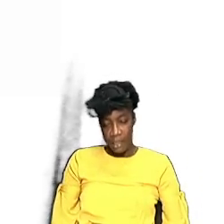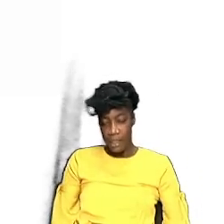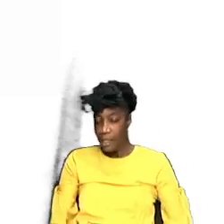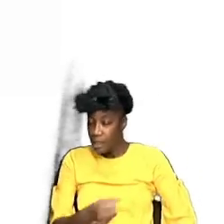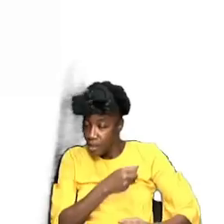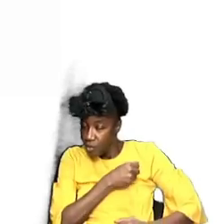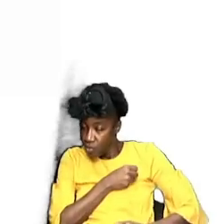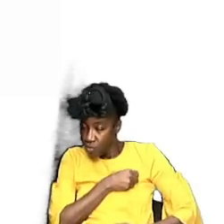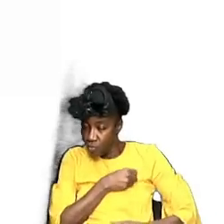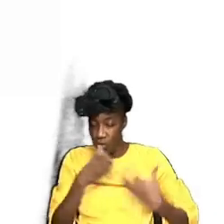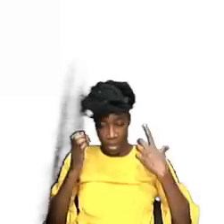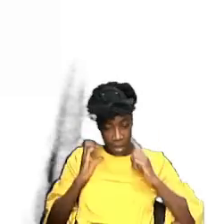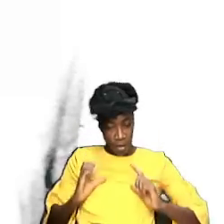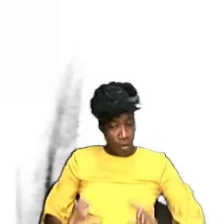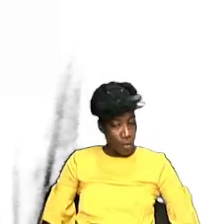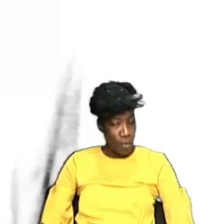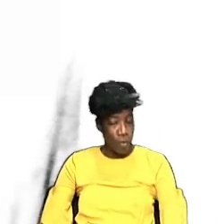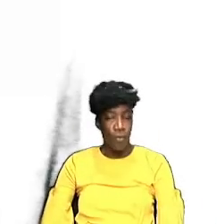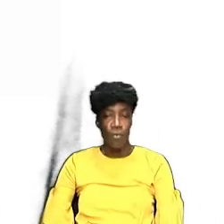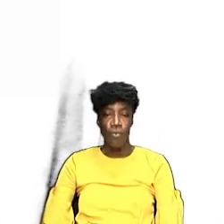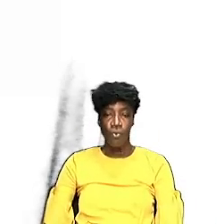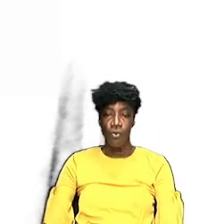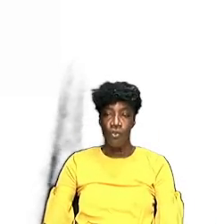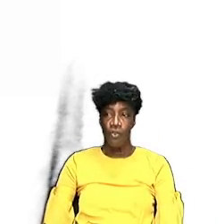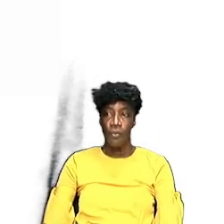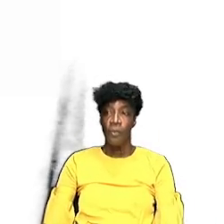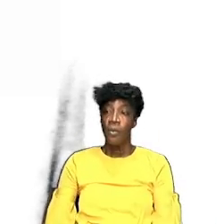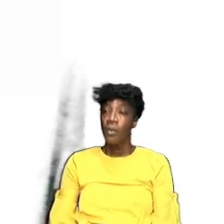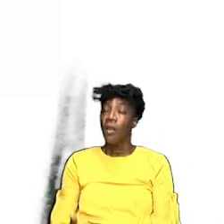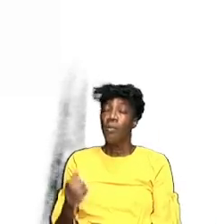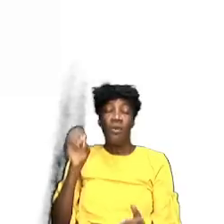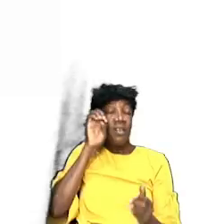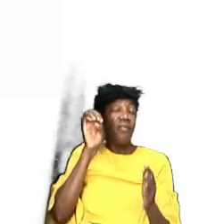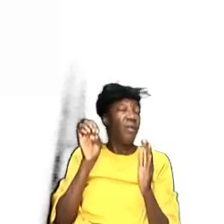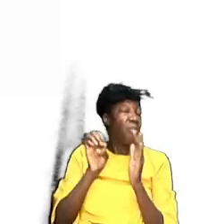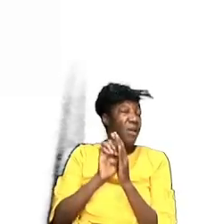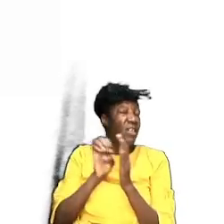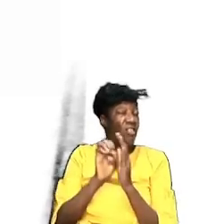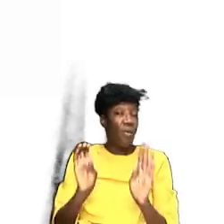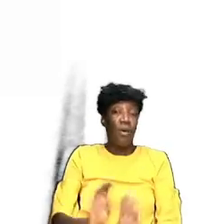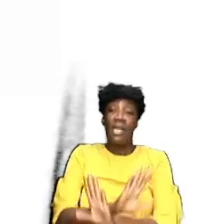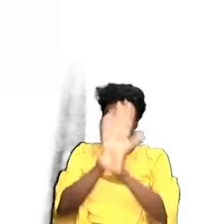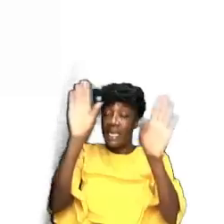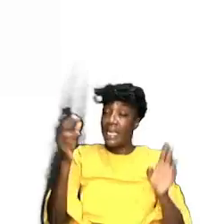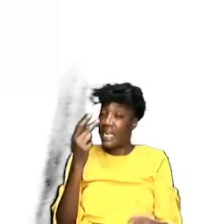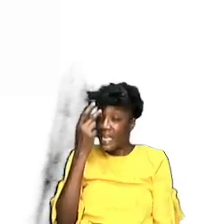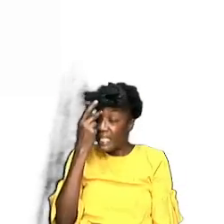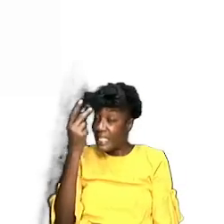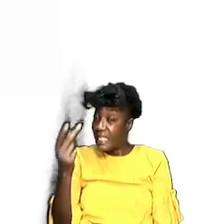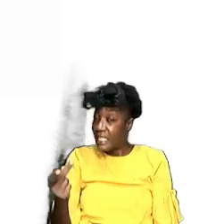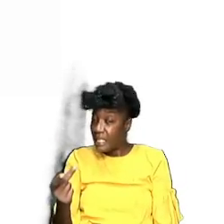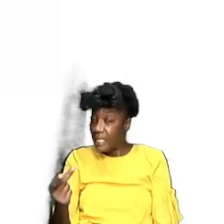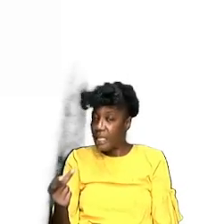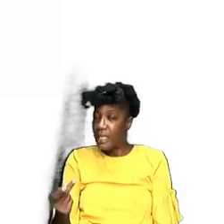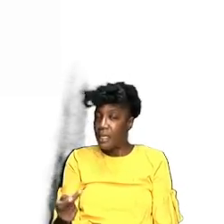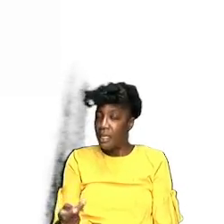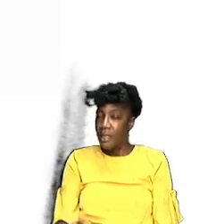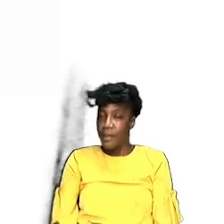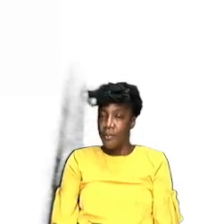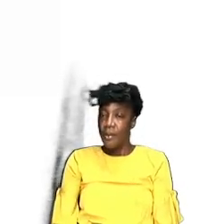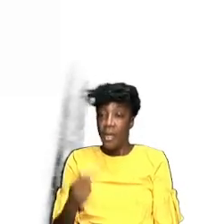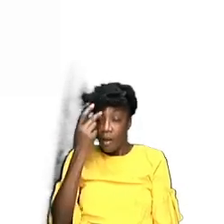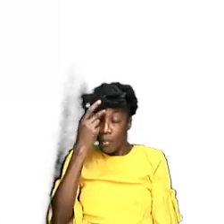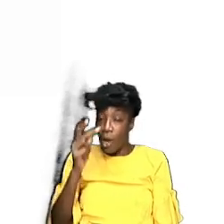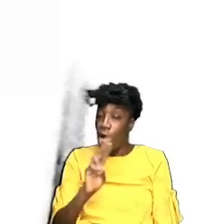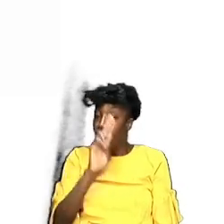But most of the picture that we can clearly see, Paul used the